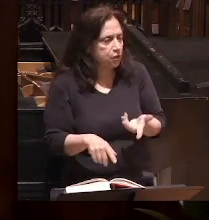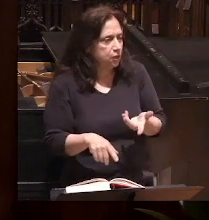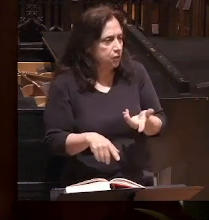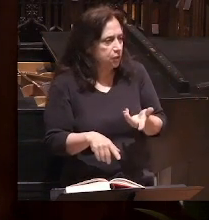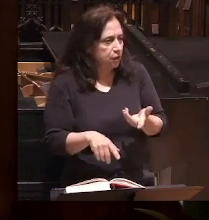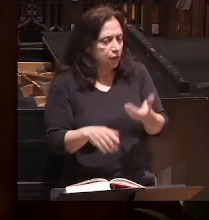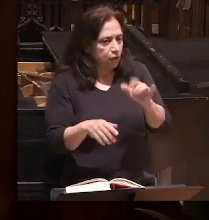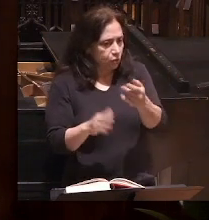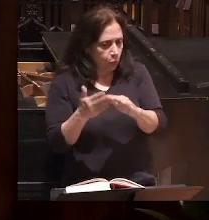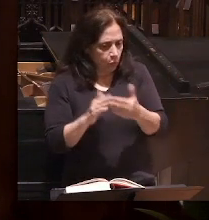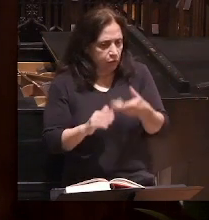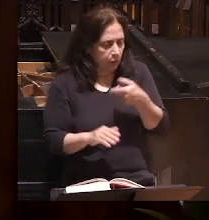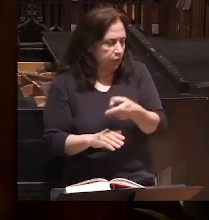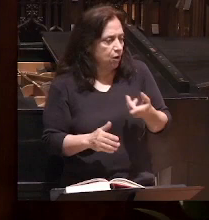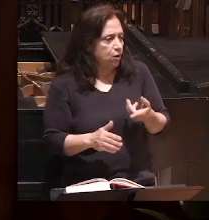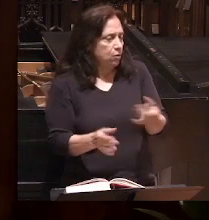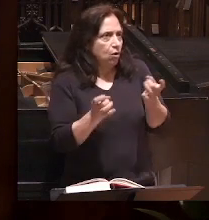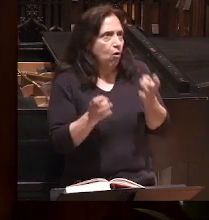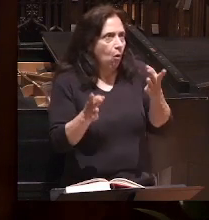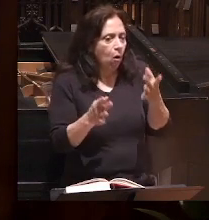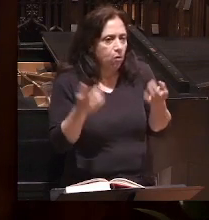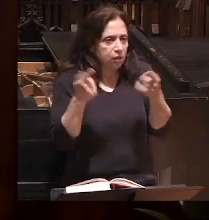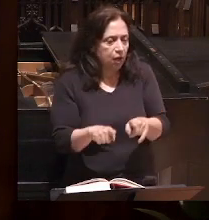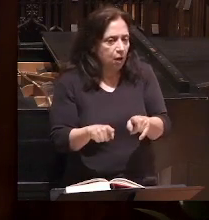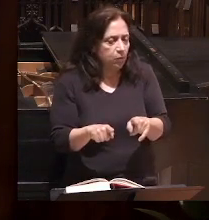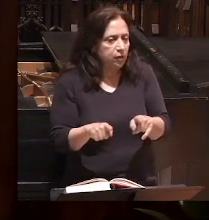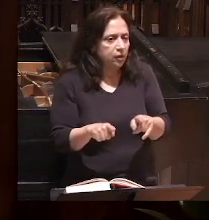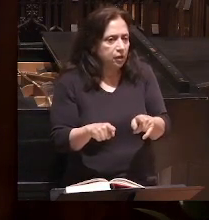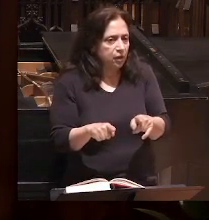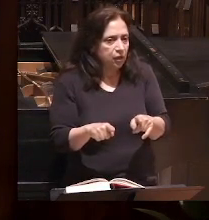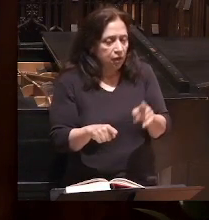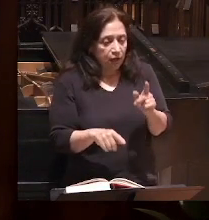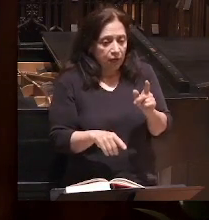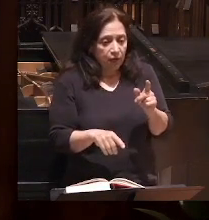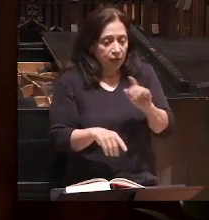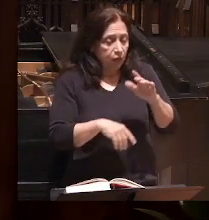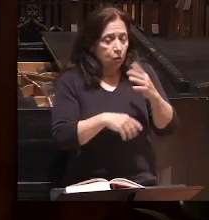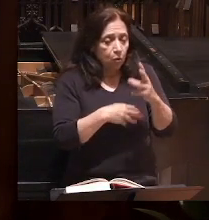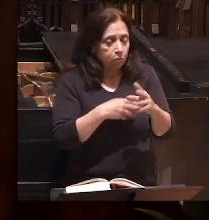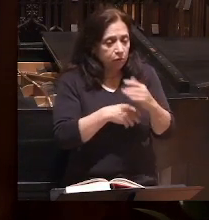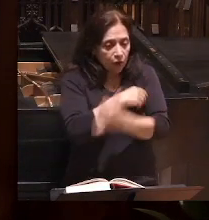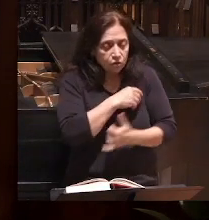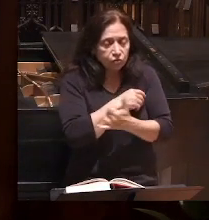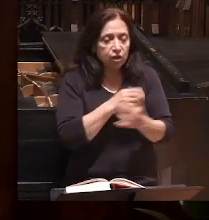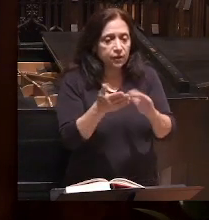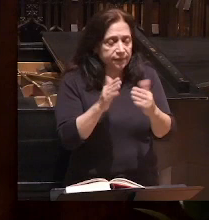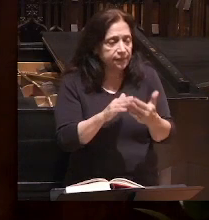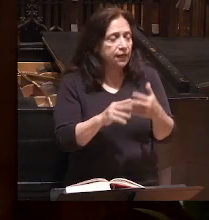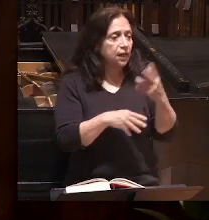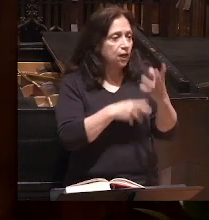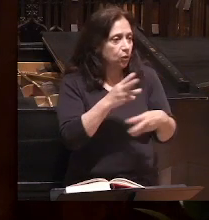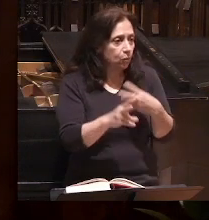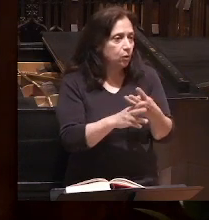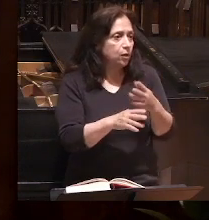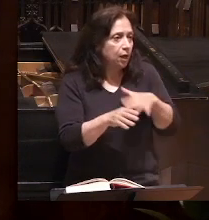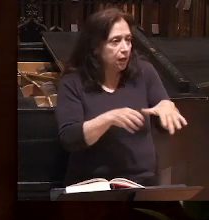in Jerusalem, about the horrors that are taking place in our nation, in our city, and in